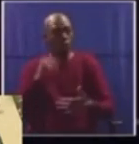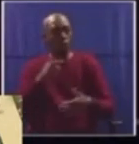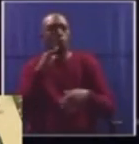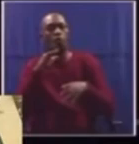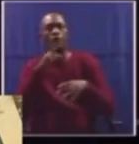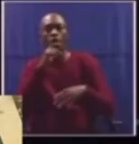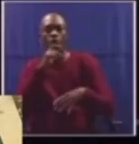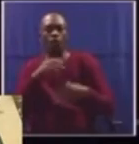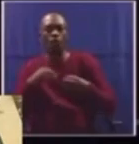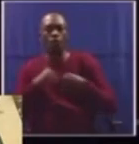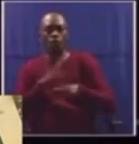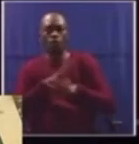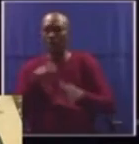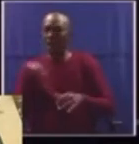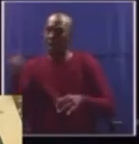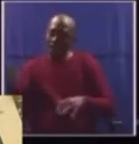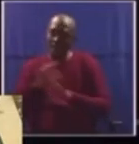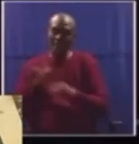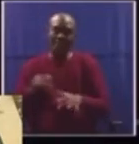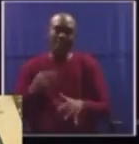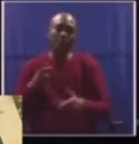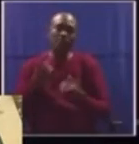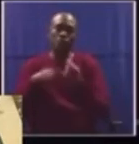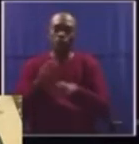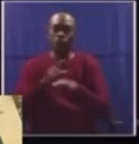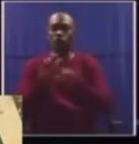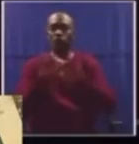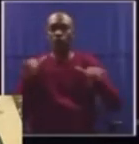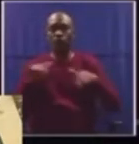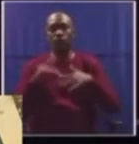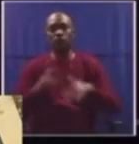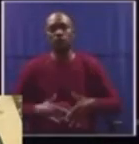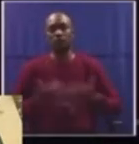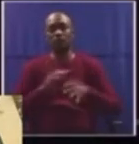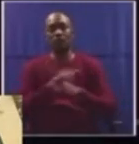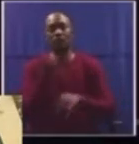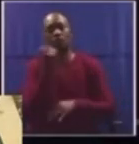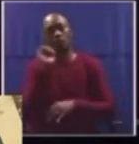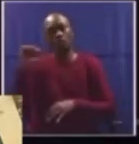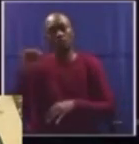Bill and Melinda Gates at the cost of our people's lives. We reject the NHI.